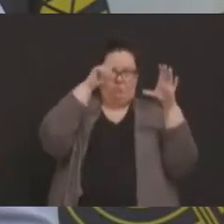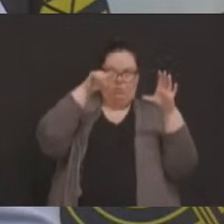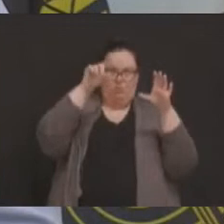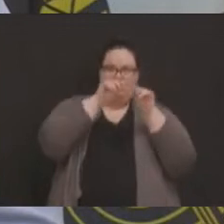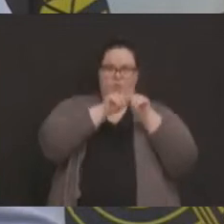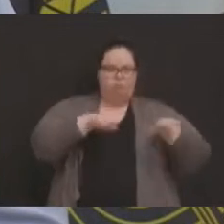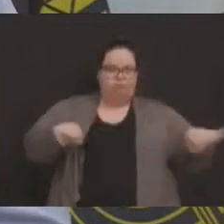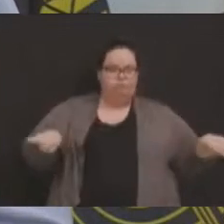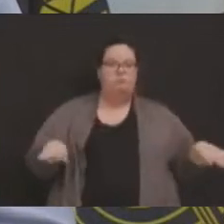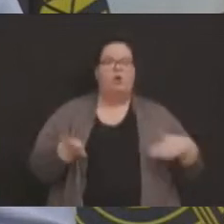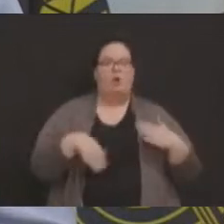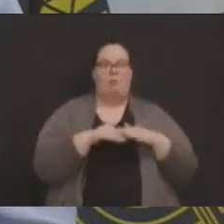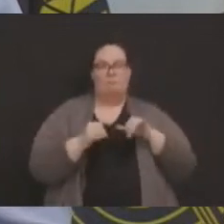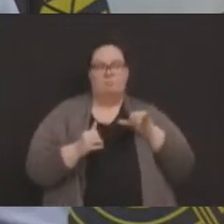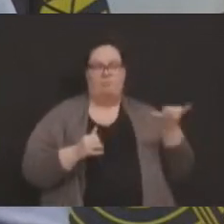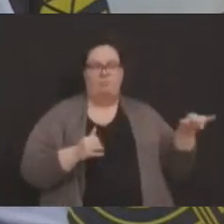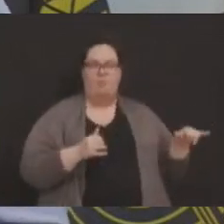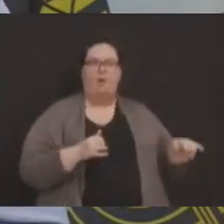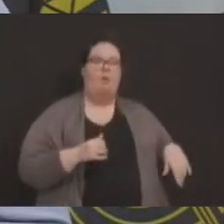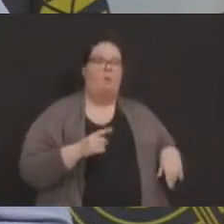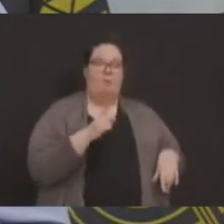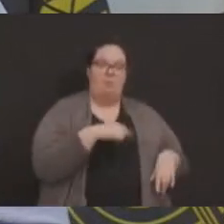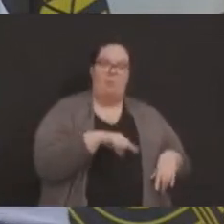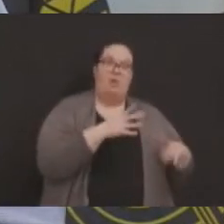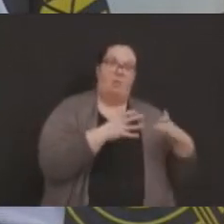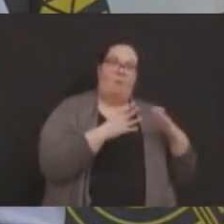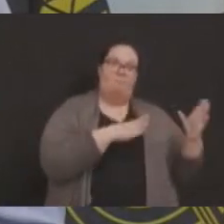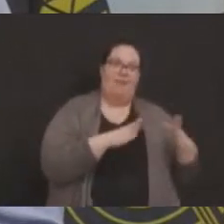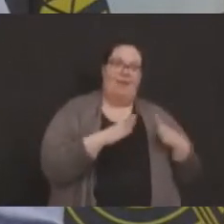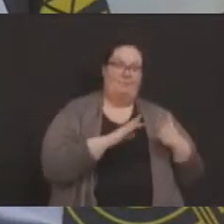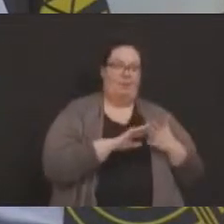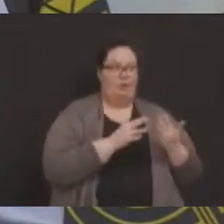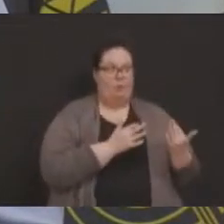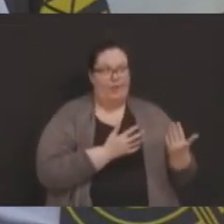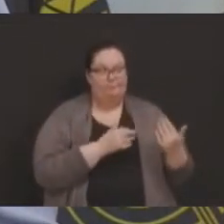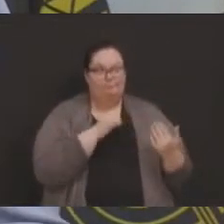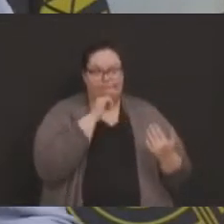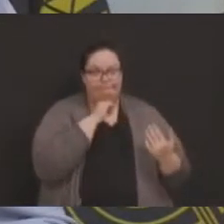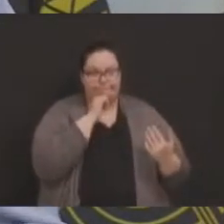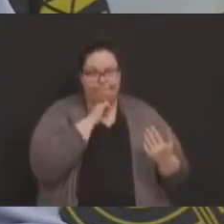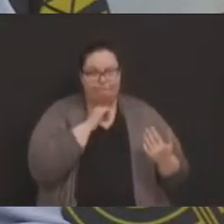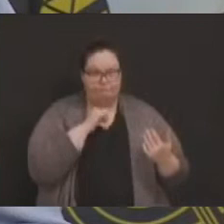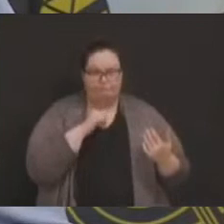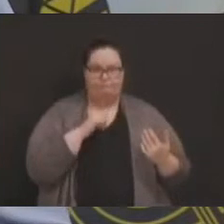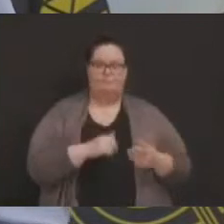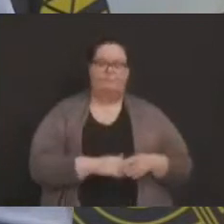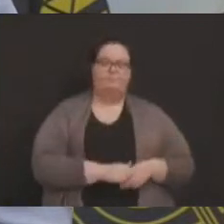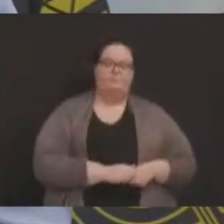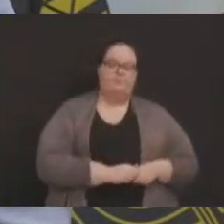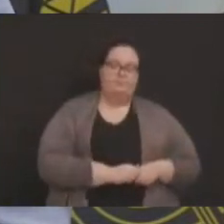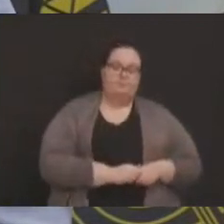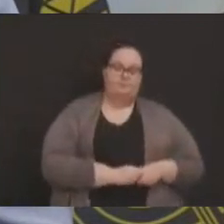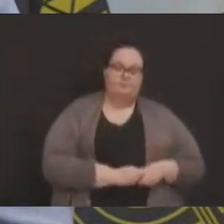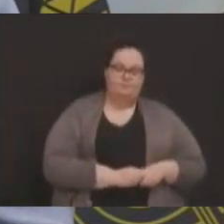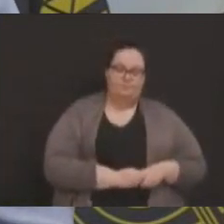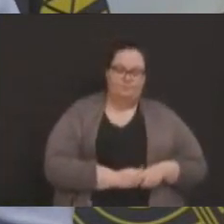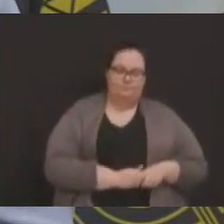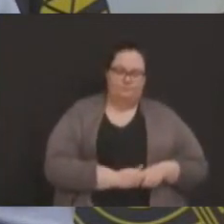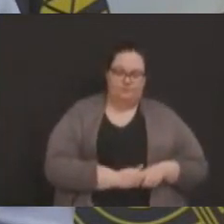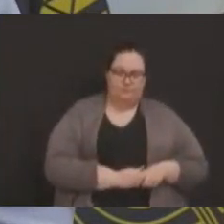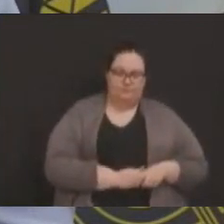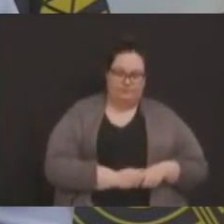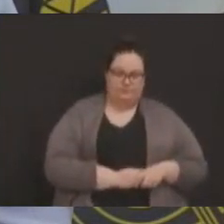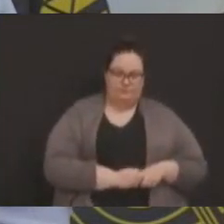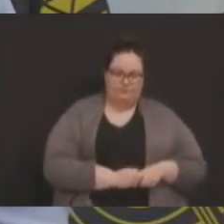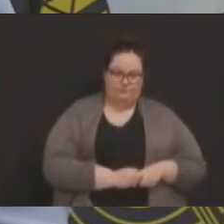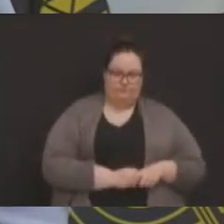certainly, if we're all trying to get to the finish line of herd immunity by, September-ish 2021, that's